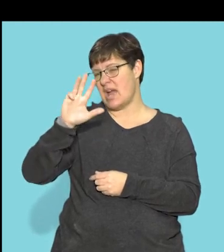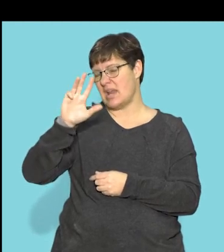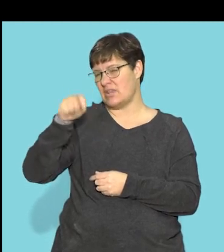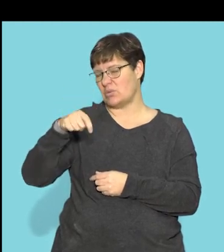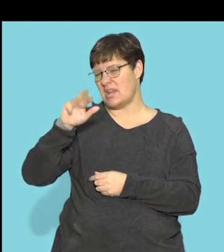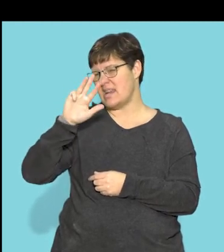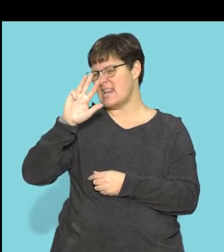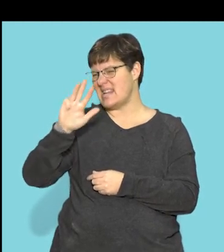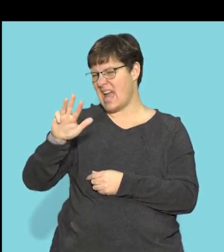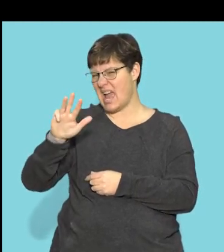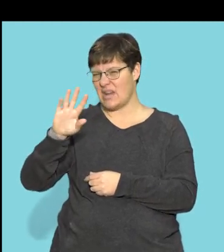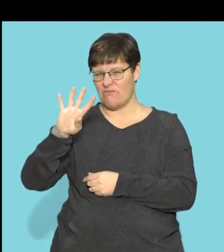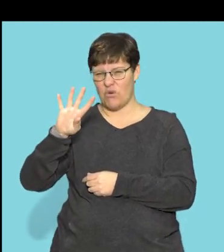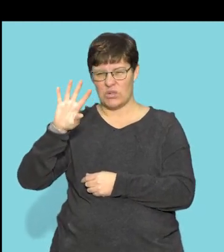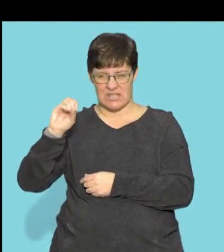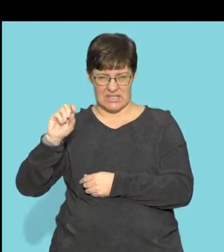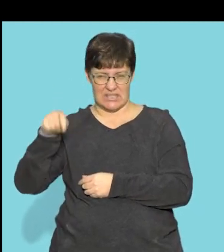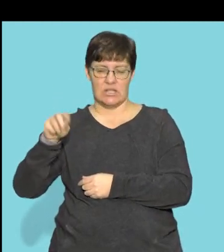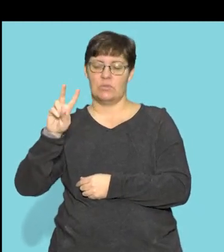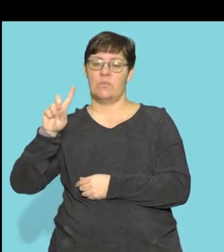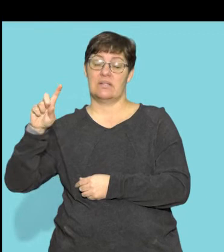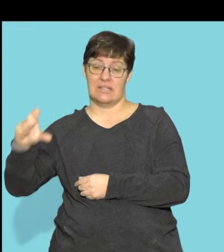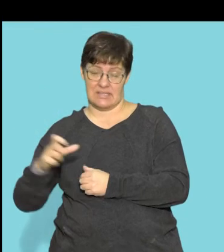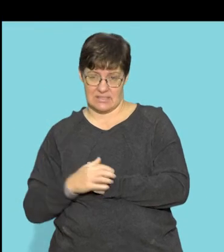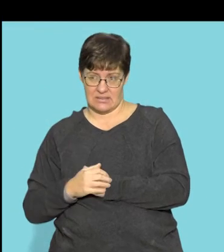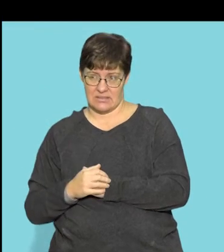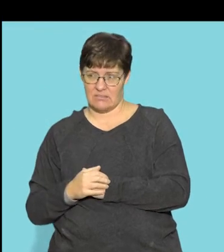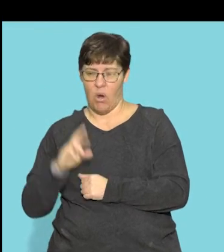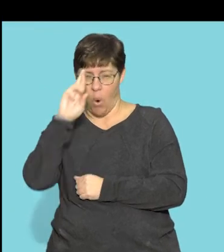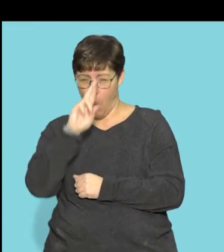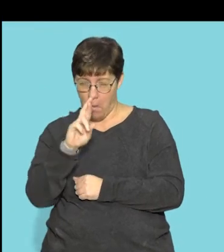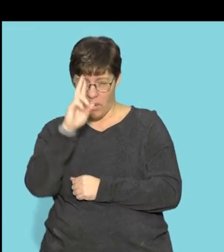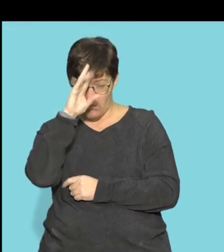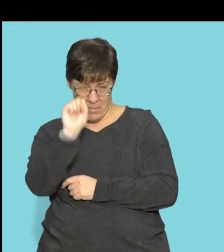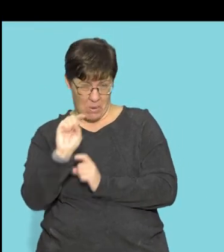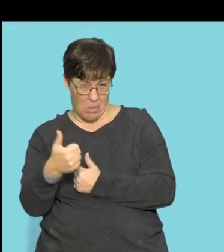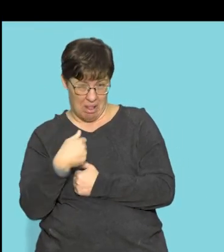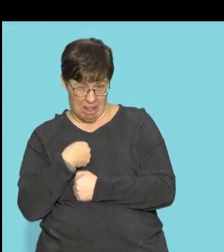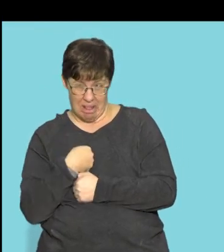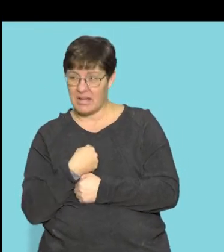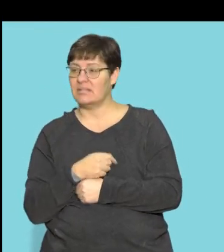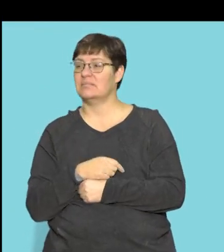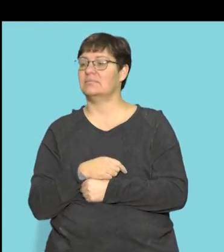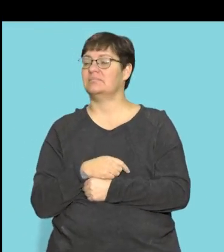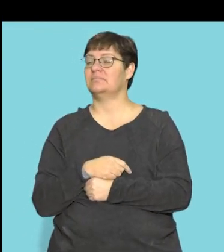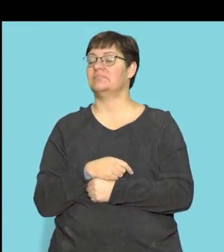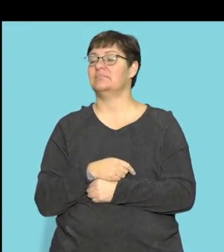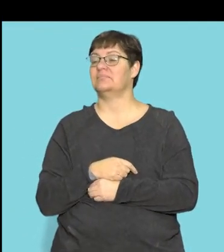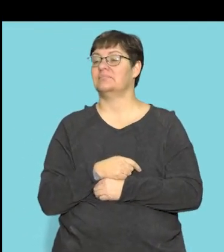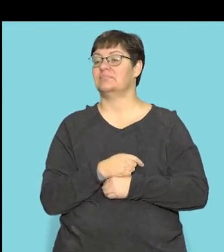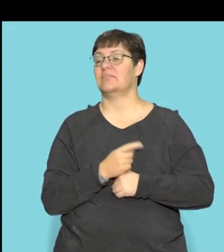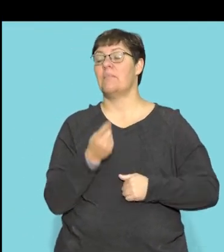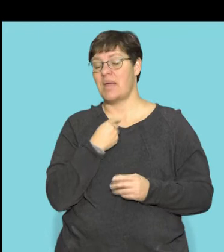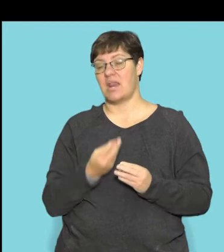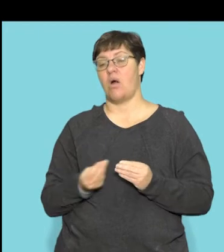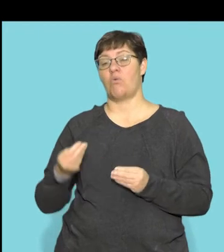709,000, I think 940 and 21 cents. I hope my memory is not failing me. And this